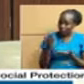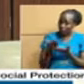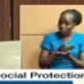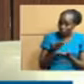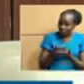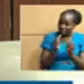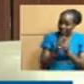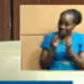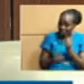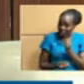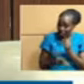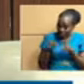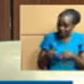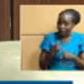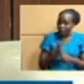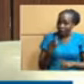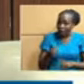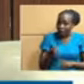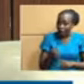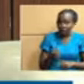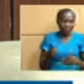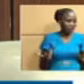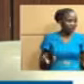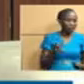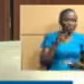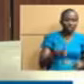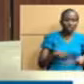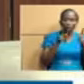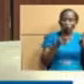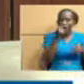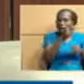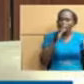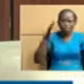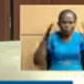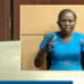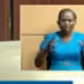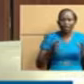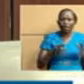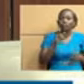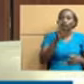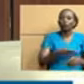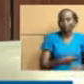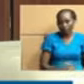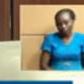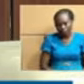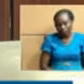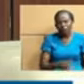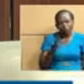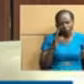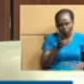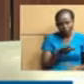at 10,000 here in Kampala, for me in Chegegwa yesterday I bought a bunch, the biggest bunch, at 2,000, just